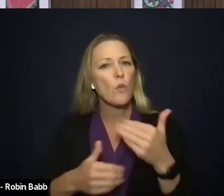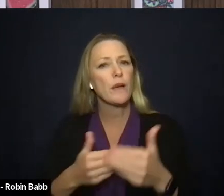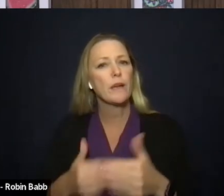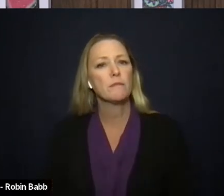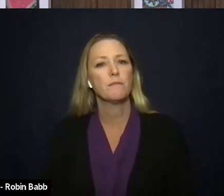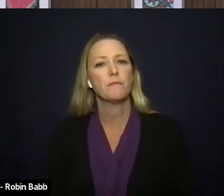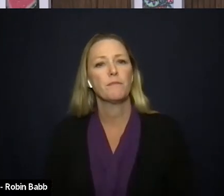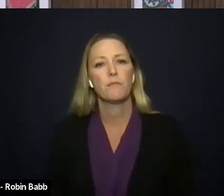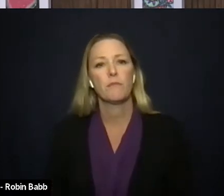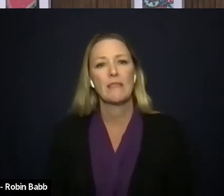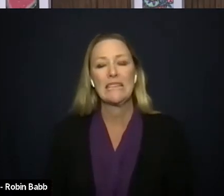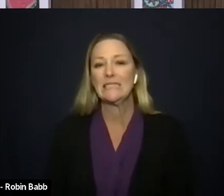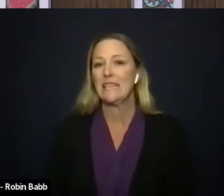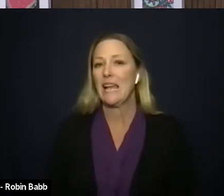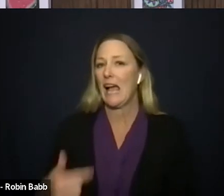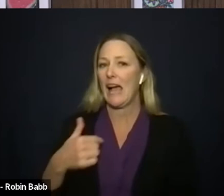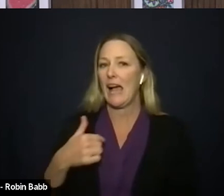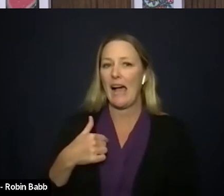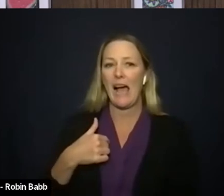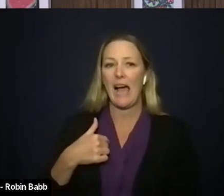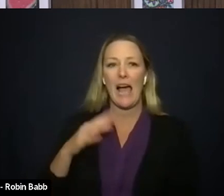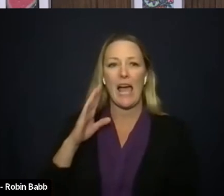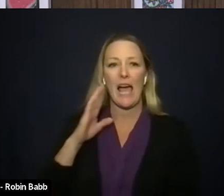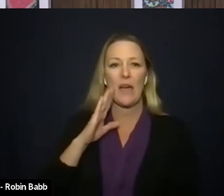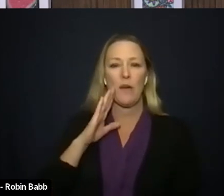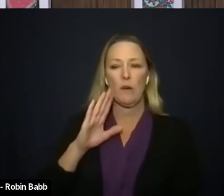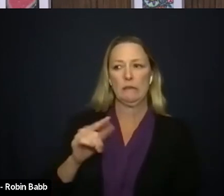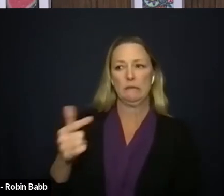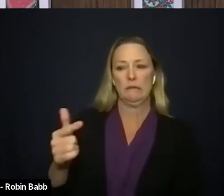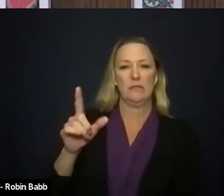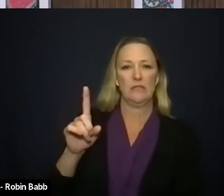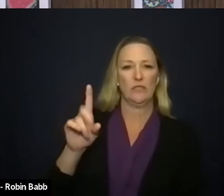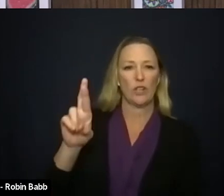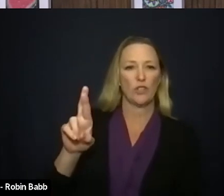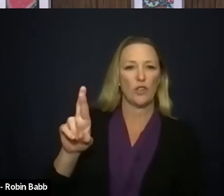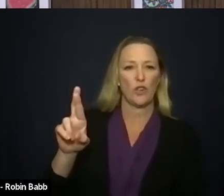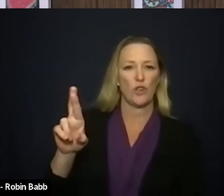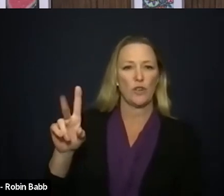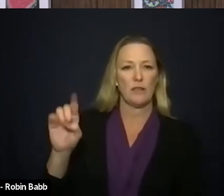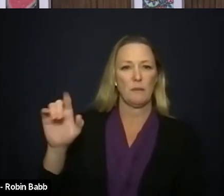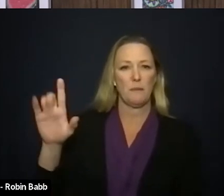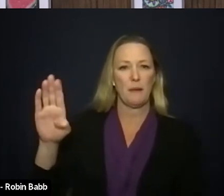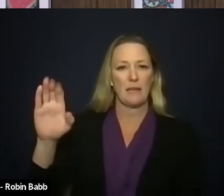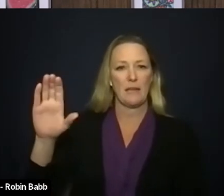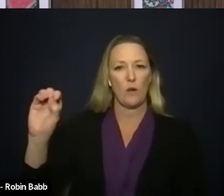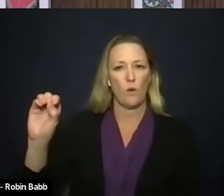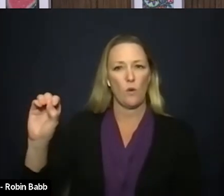i'm going to defer right now to dr becky if he's in the room there and can respond